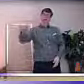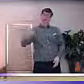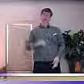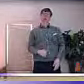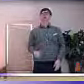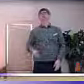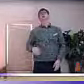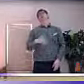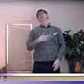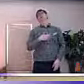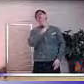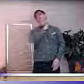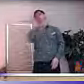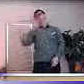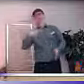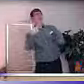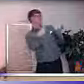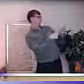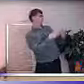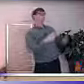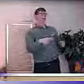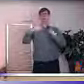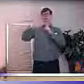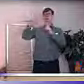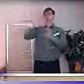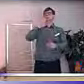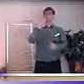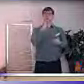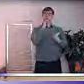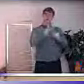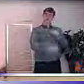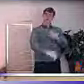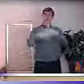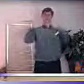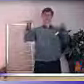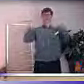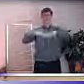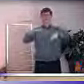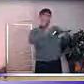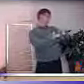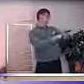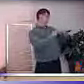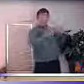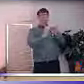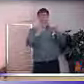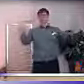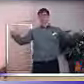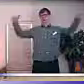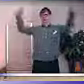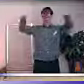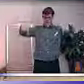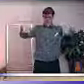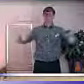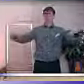always there to be expressed, even in times of displacement or of